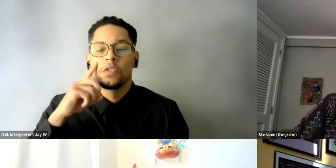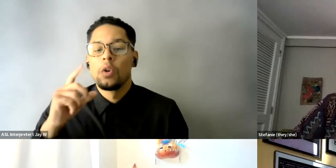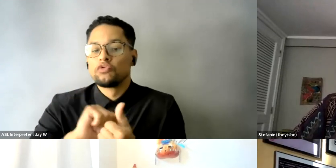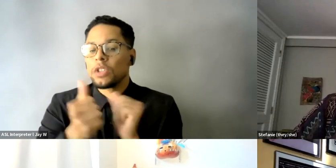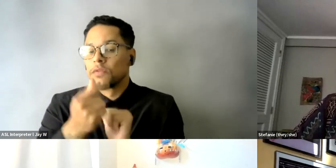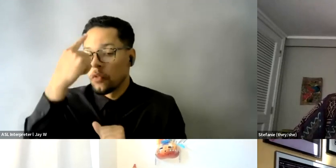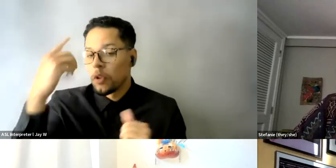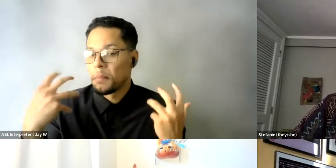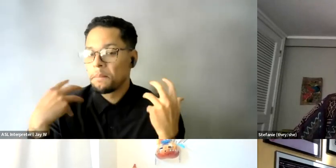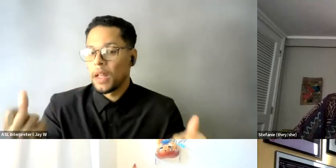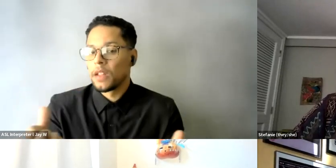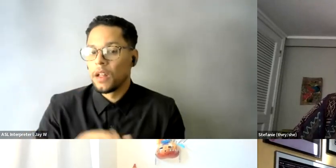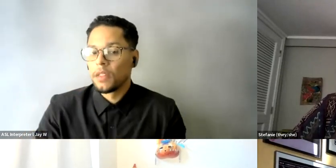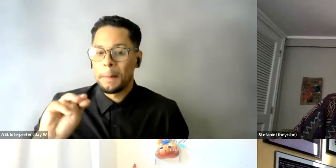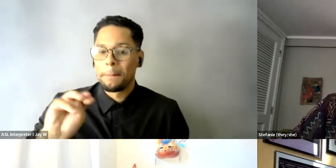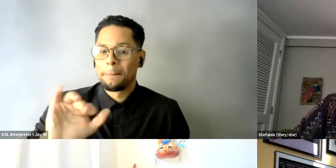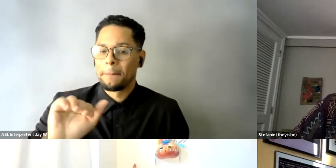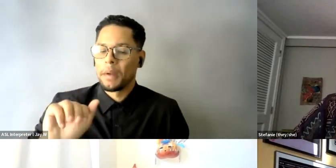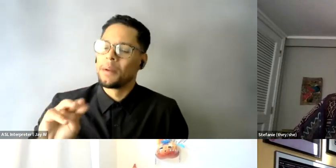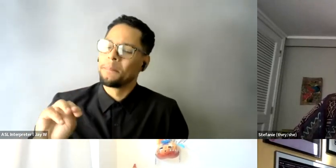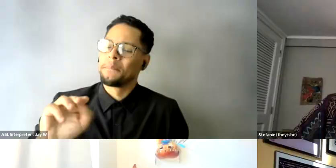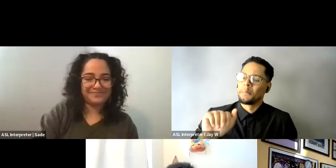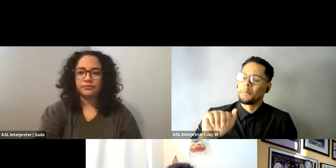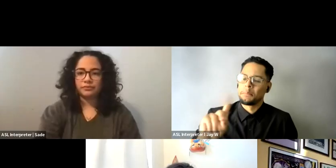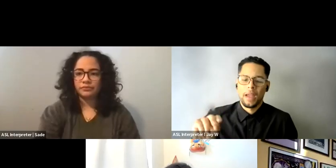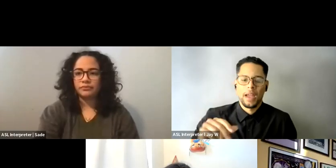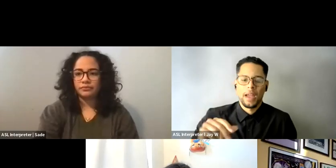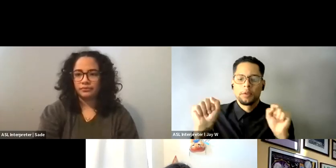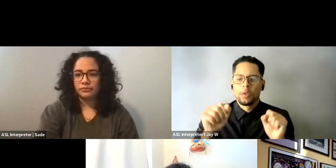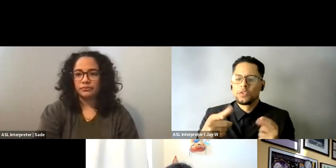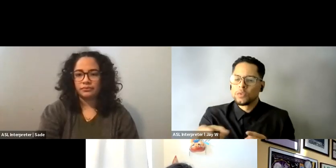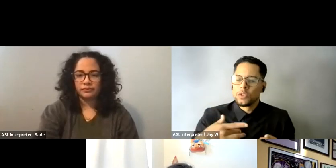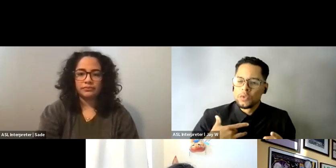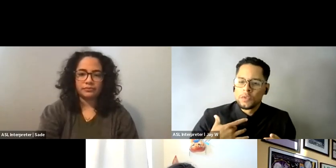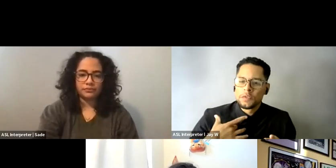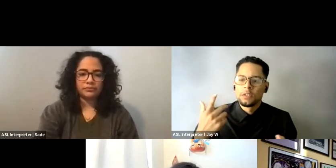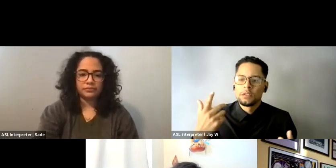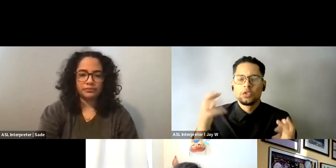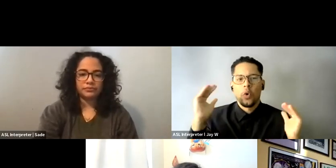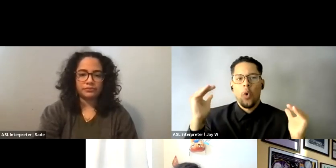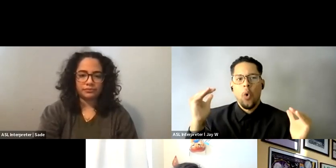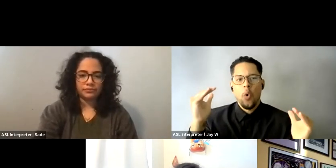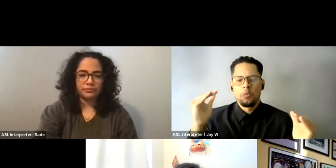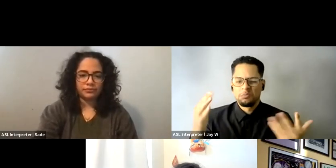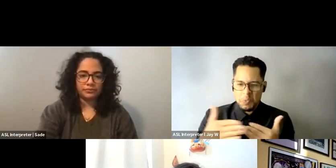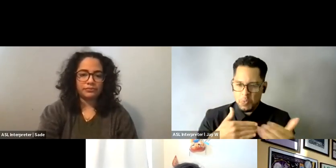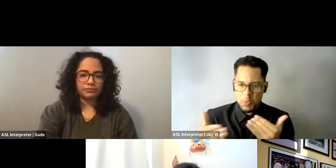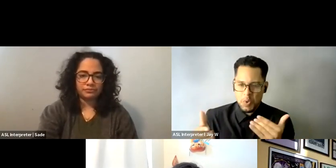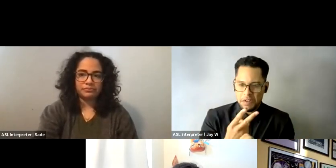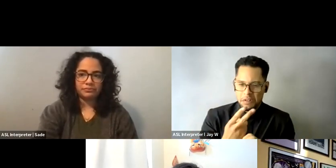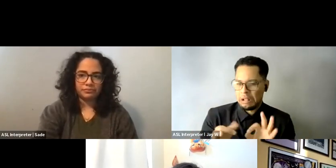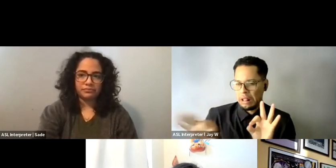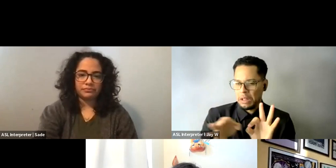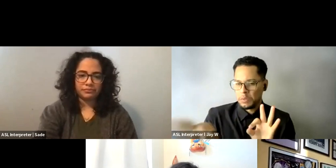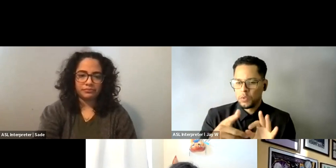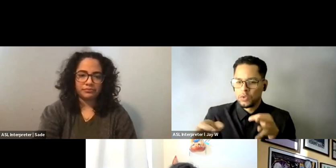health, mad liberation, and whatever language you may use to describe that? And for me,